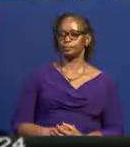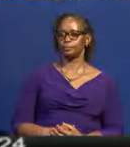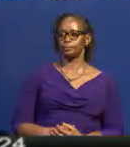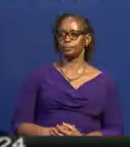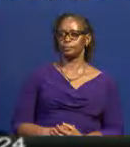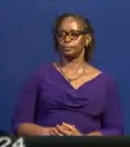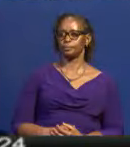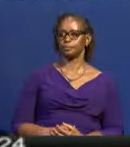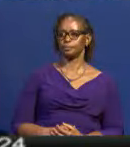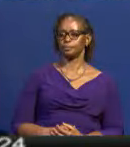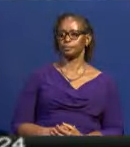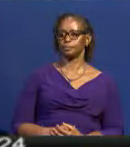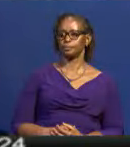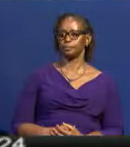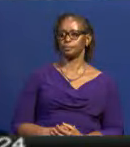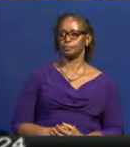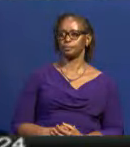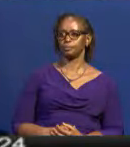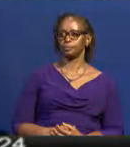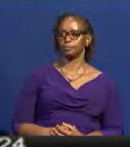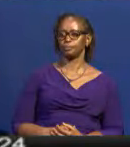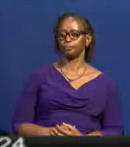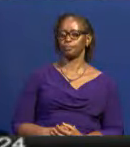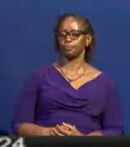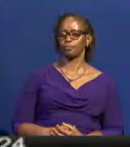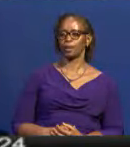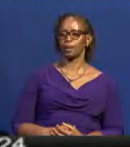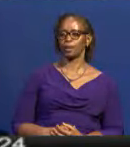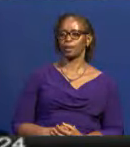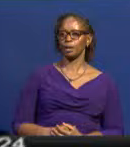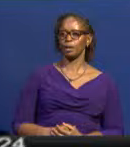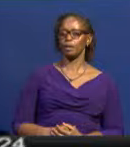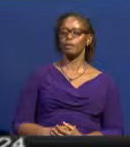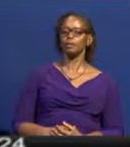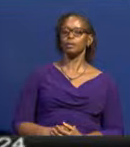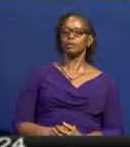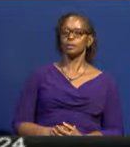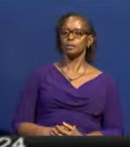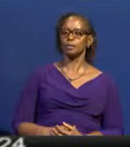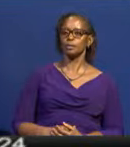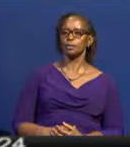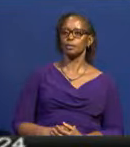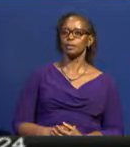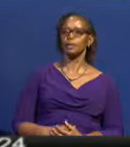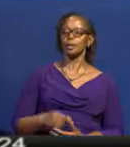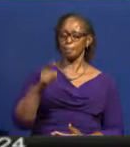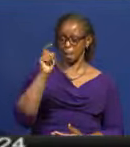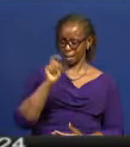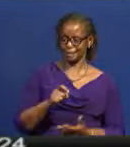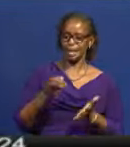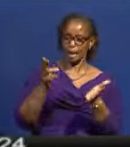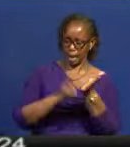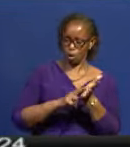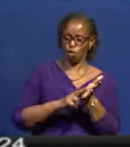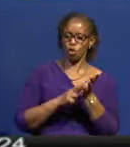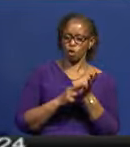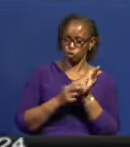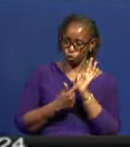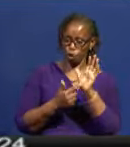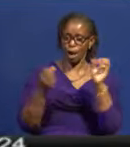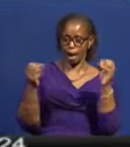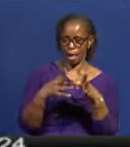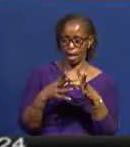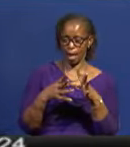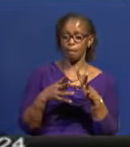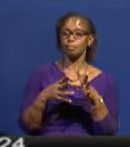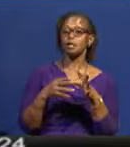Order. Mr. Speaker, go ahead. Mr. Speaker, for purposes of completeness of the record, yes, the standing orders require that